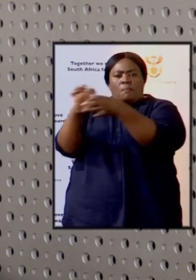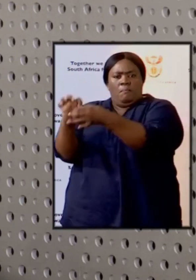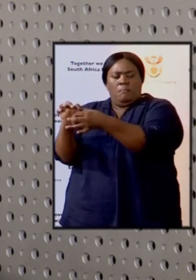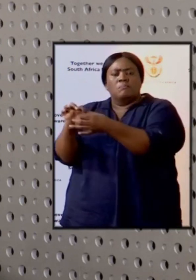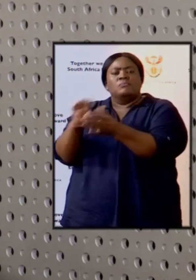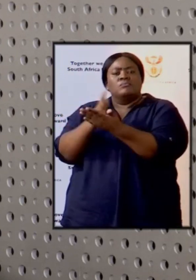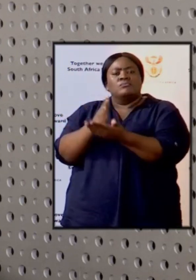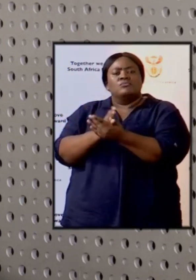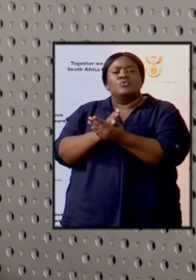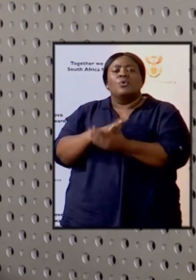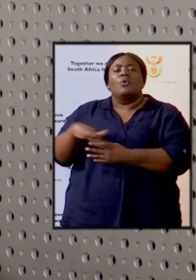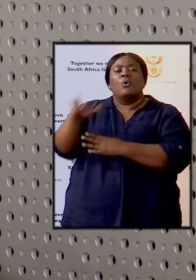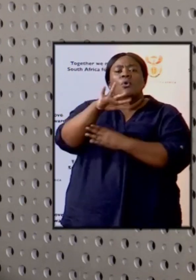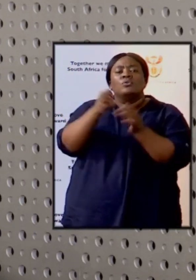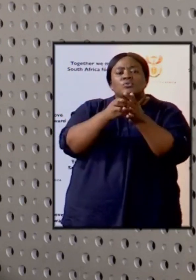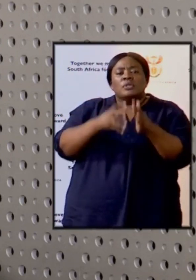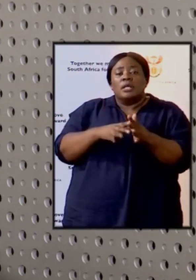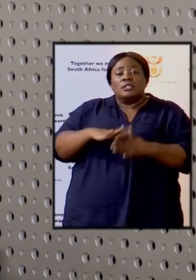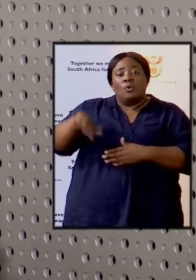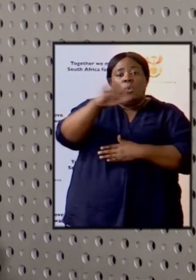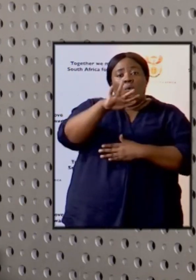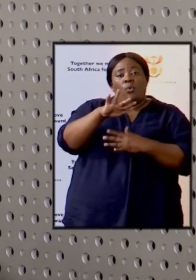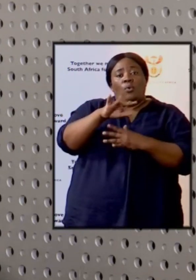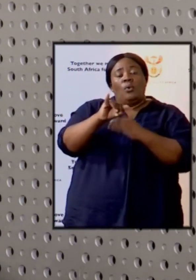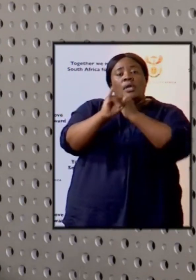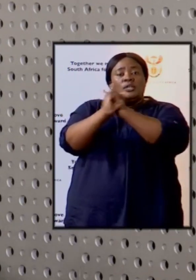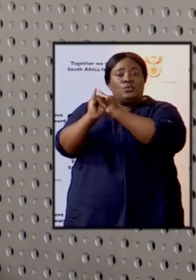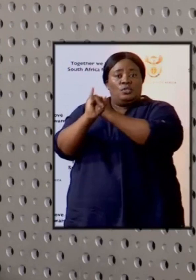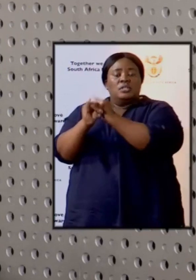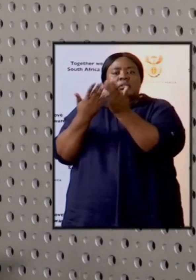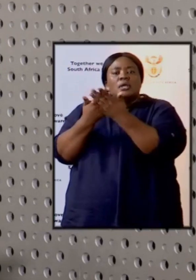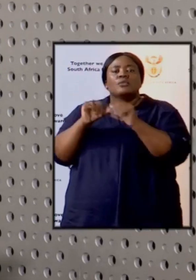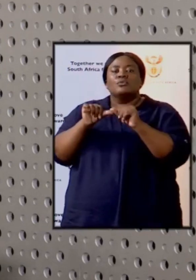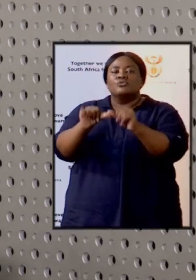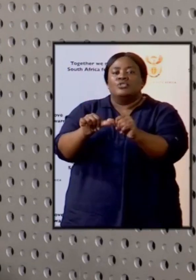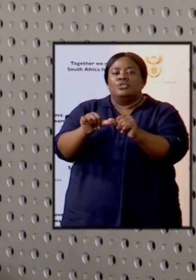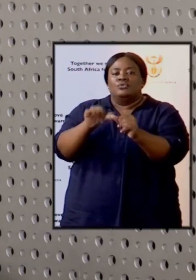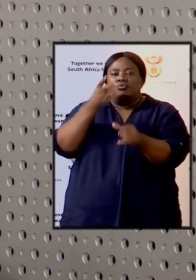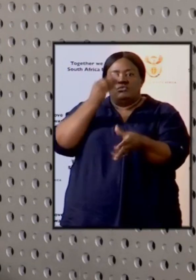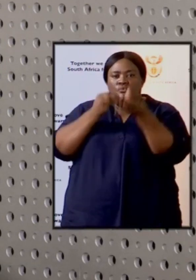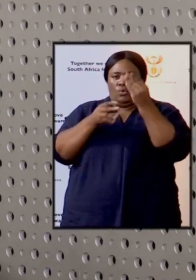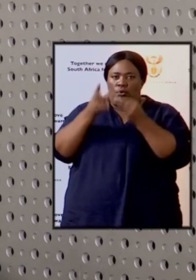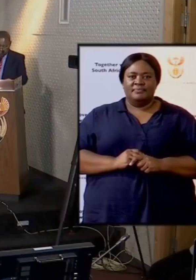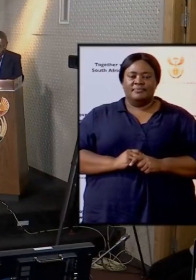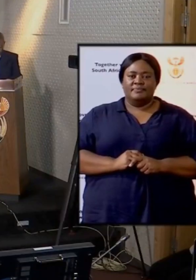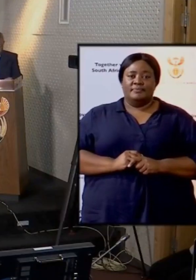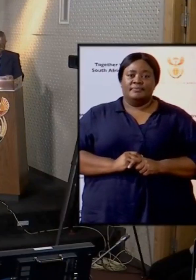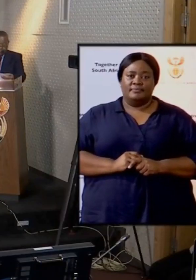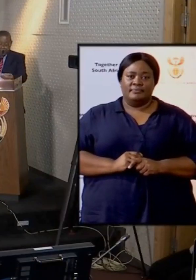our students at all institutions to resume academic learning and teaching support.